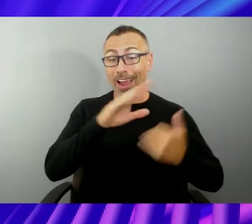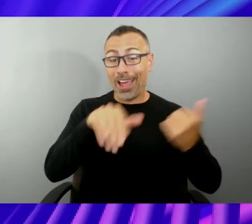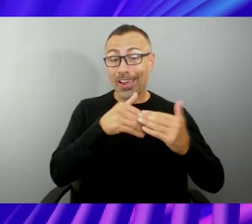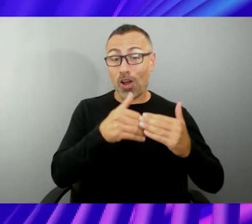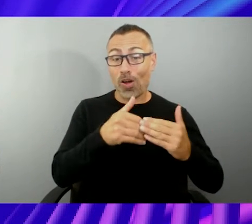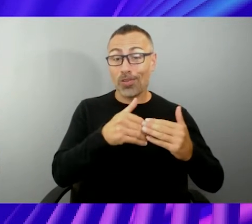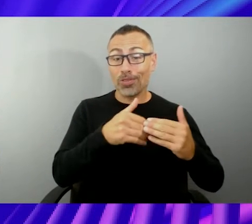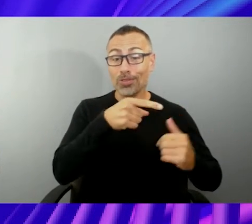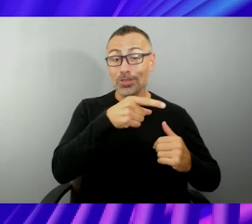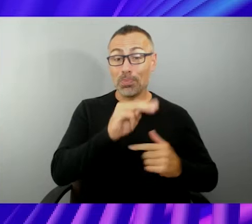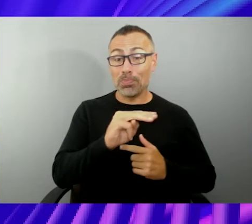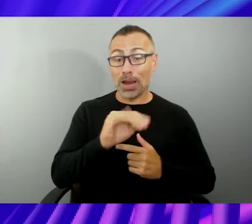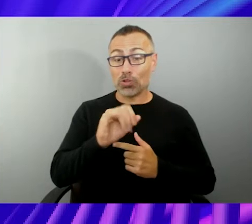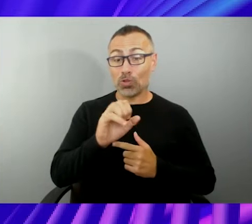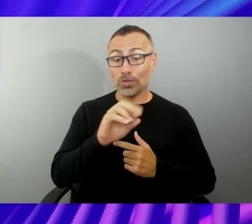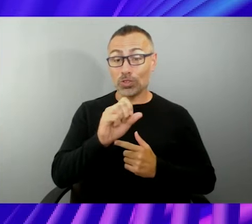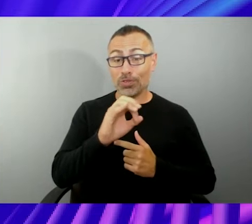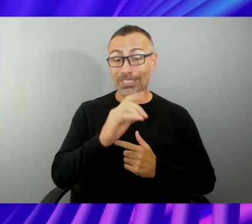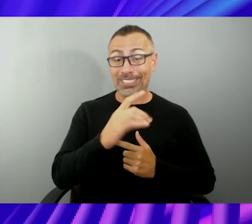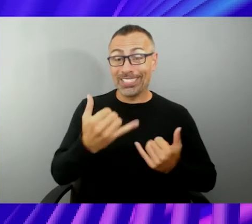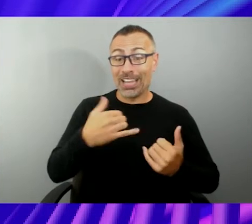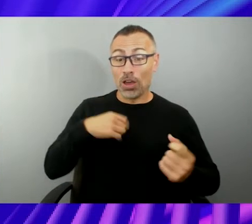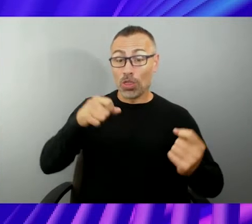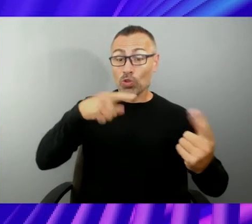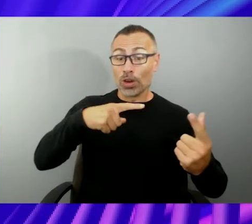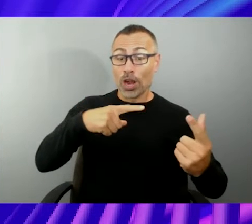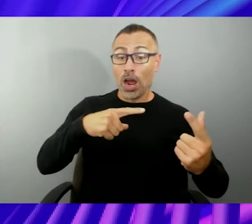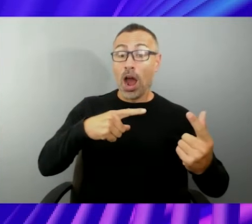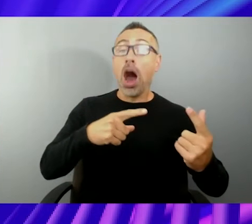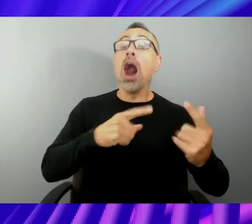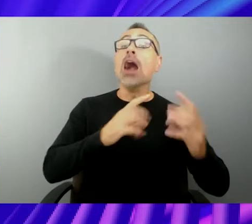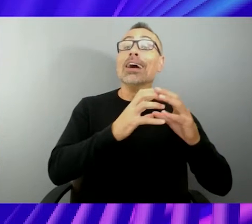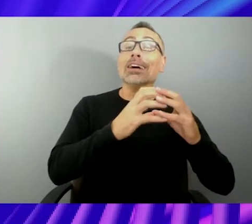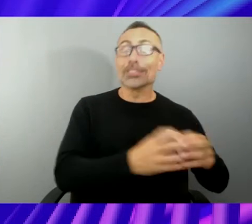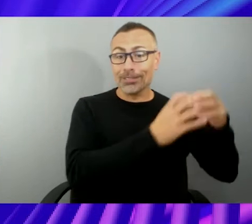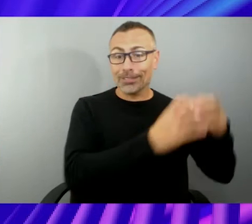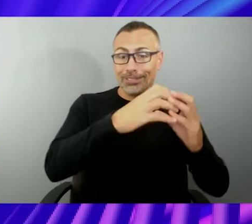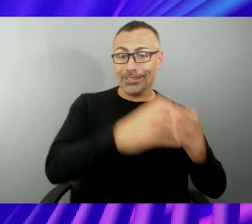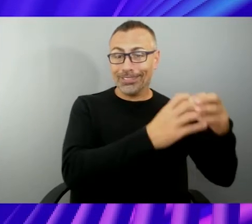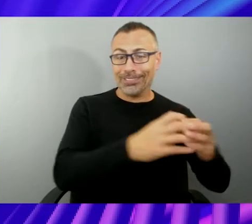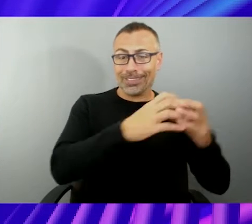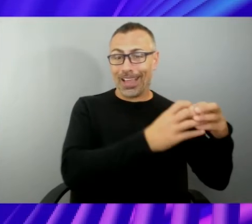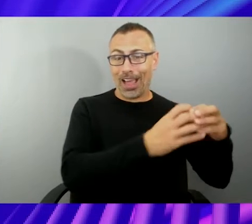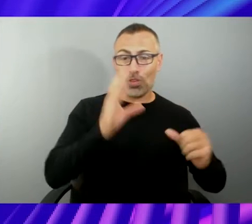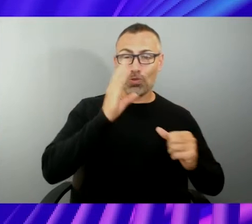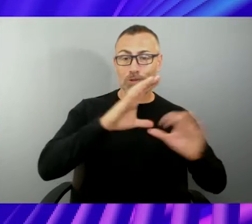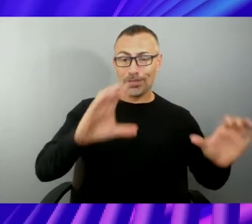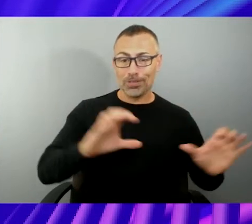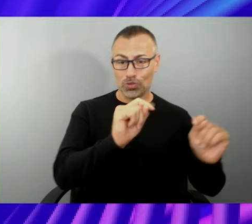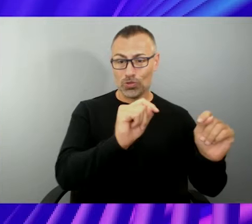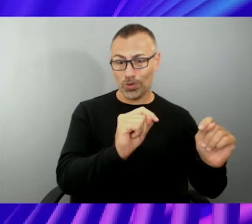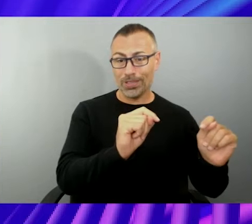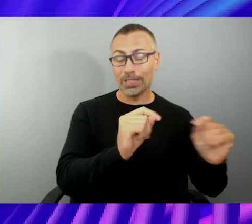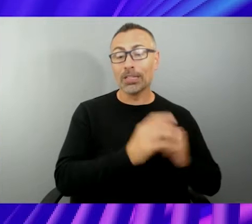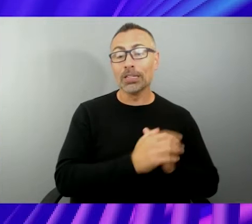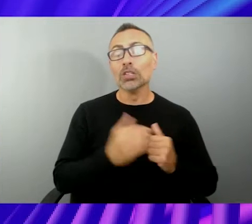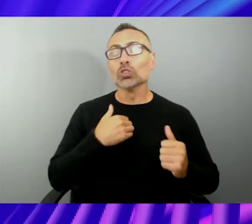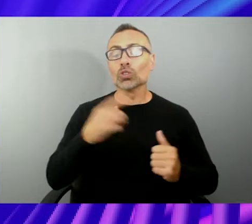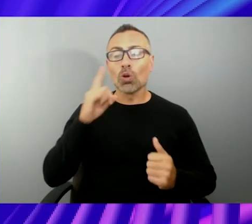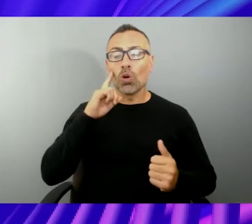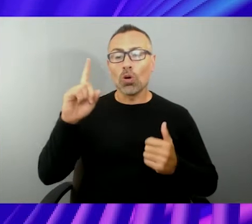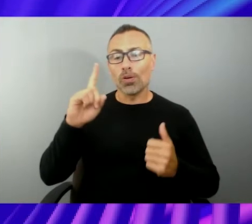for the trigger so that they can go ahead and perform what they're meant to do. So let's take the inventory system. Will identify